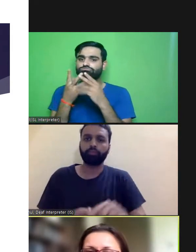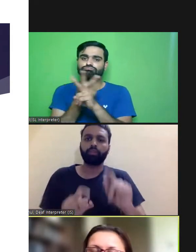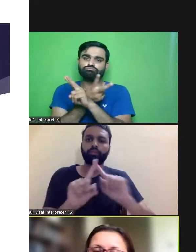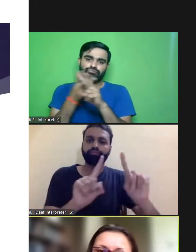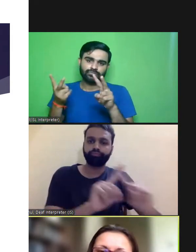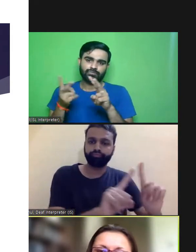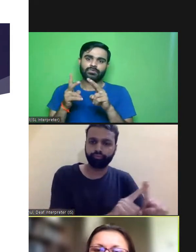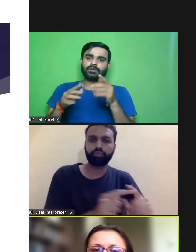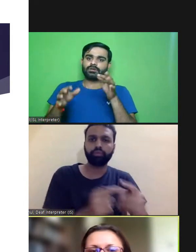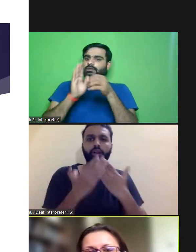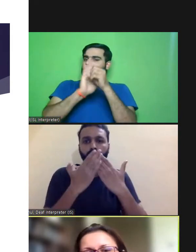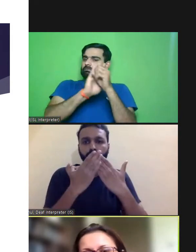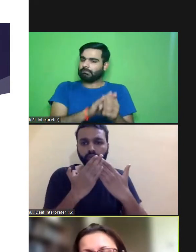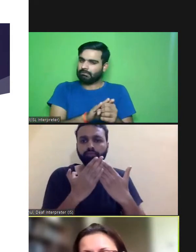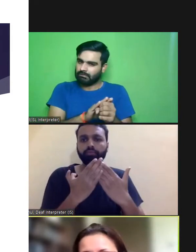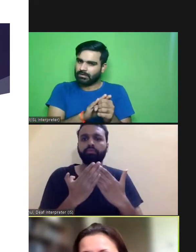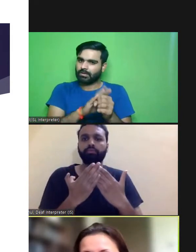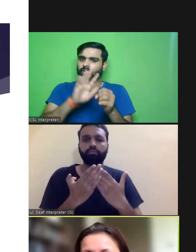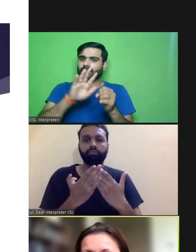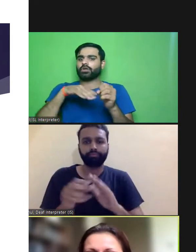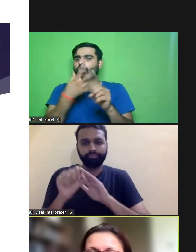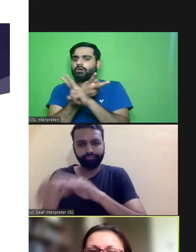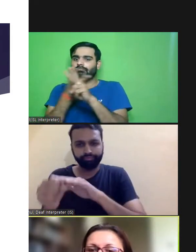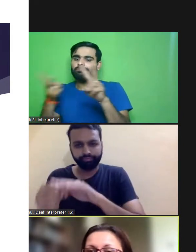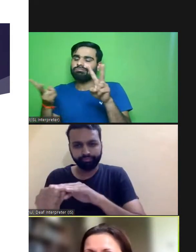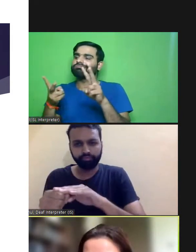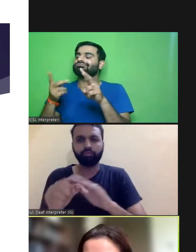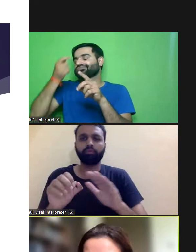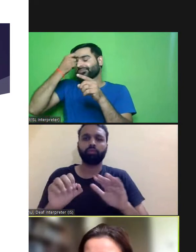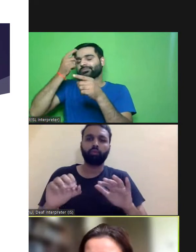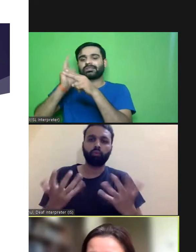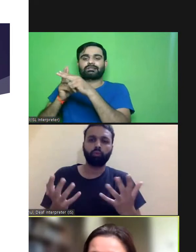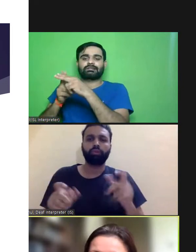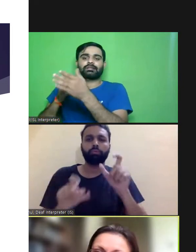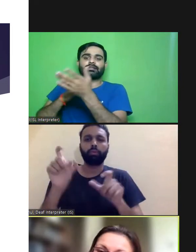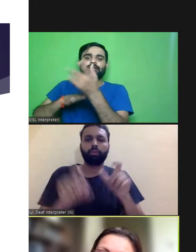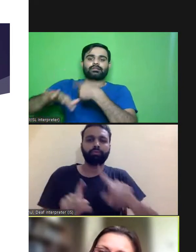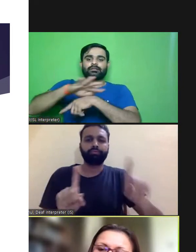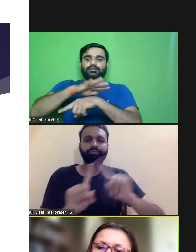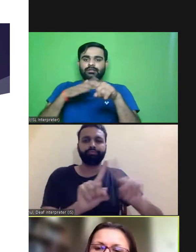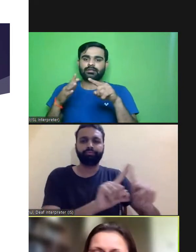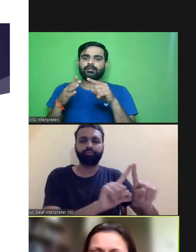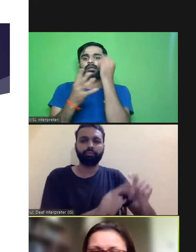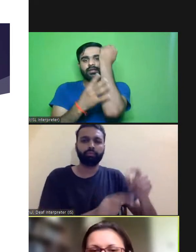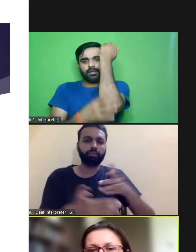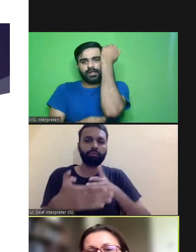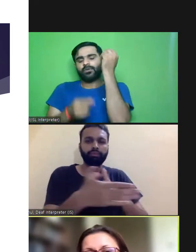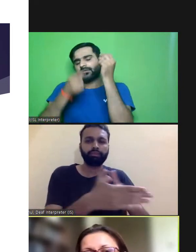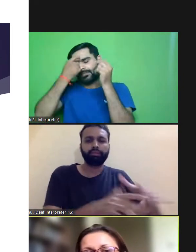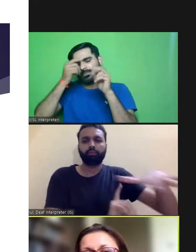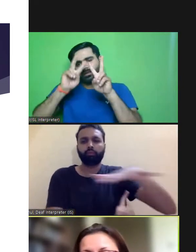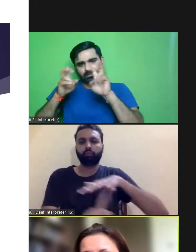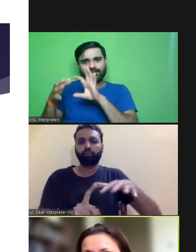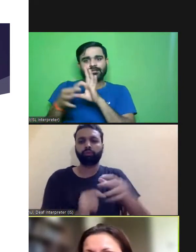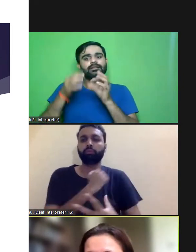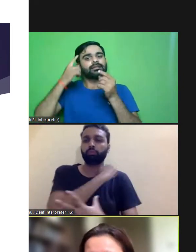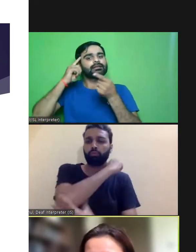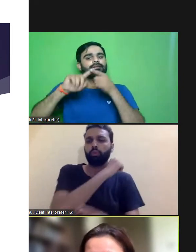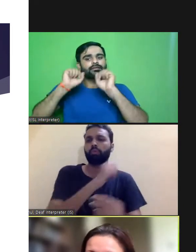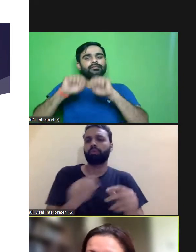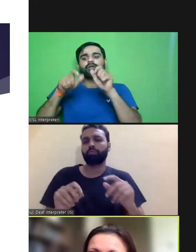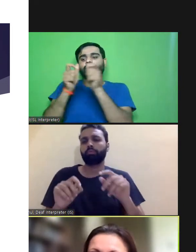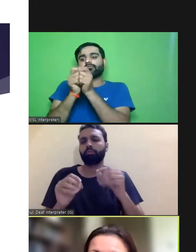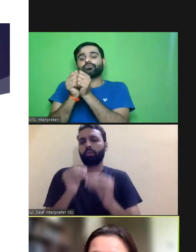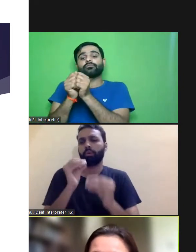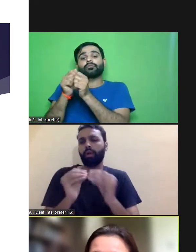to be discriminated. We have some stigma. So multidimensional poverty measures can capture better the realities of persons with